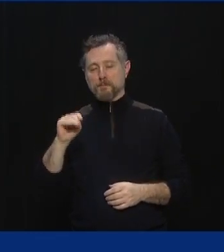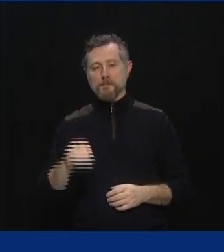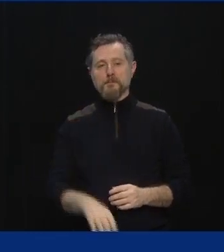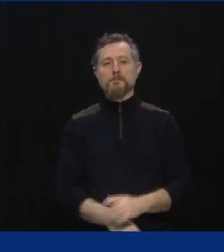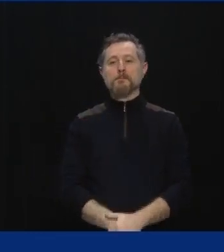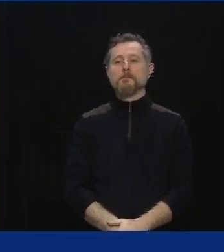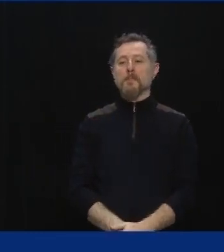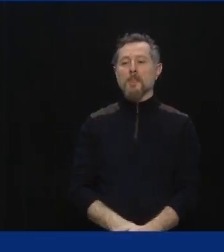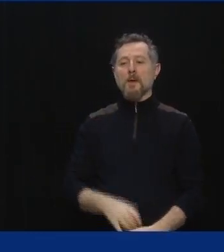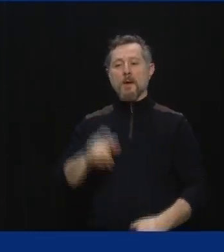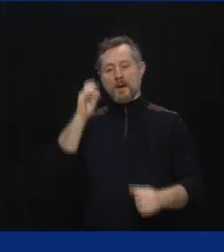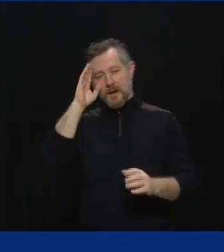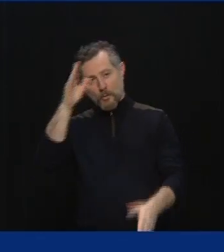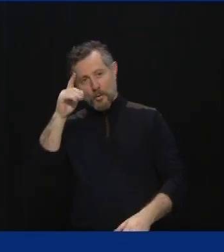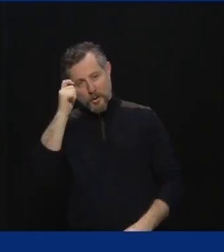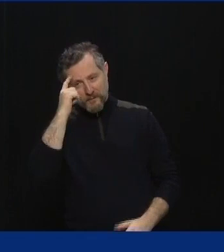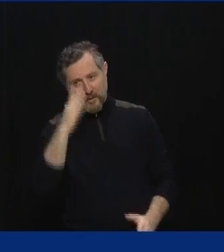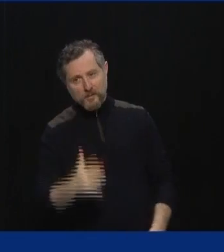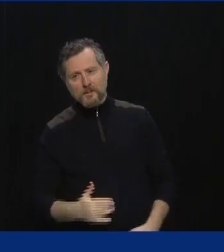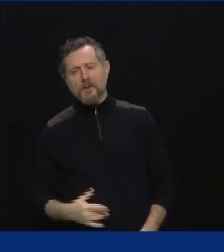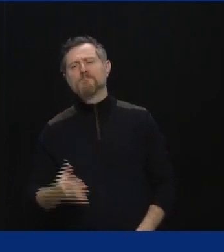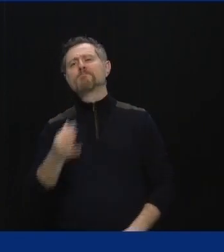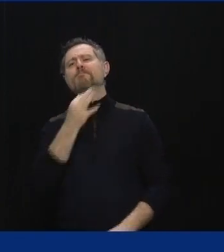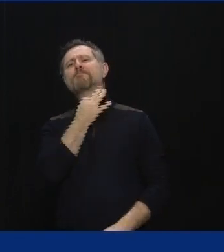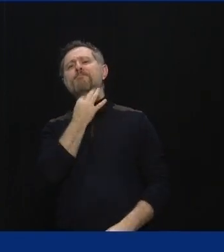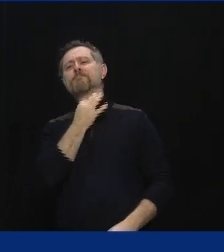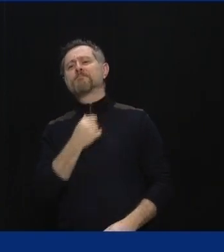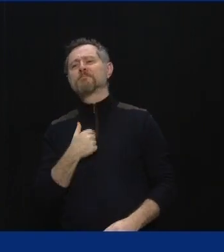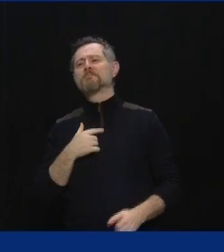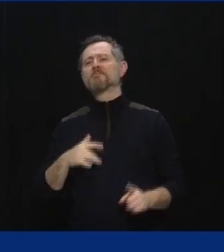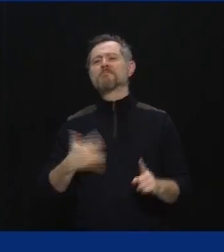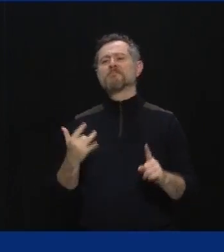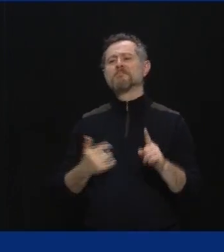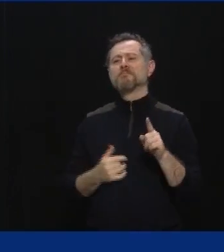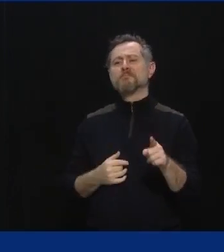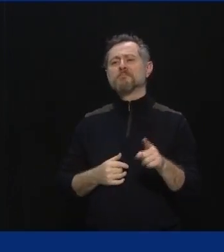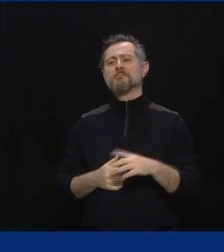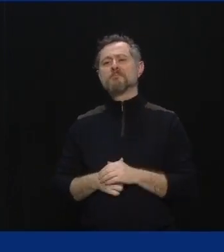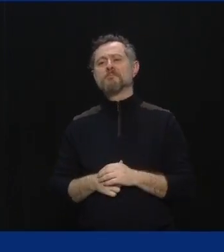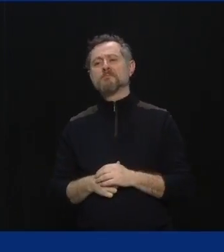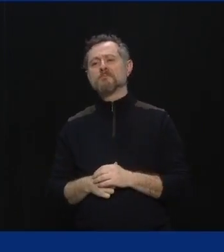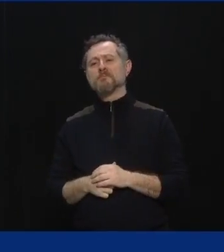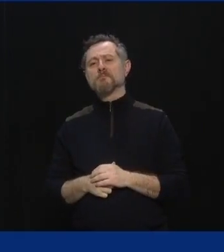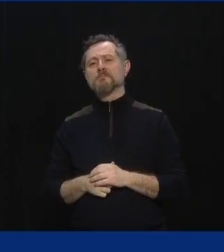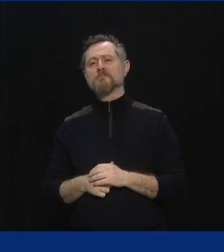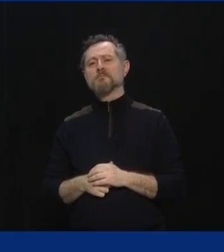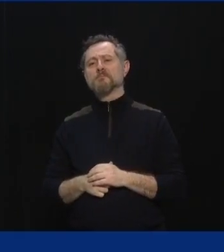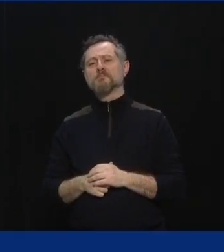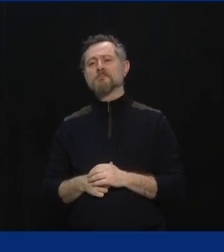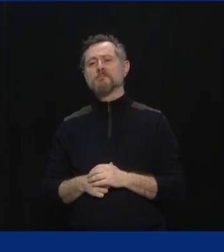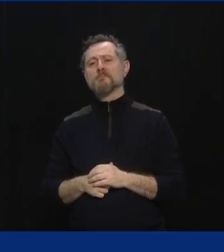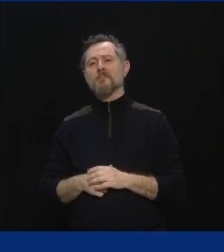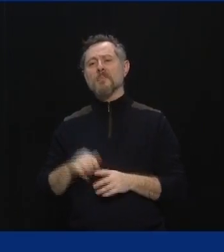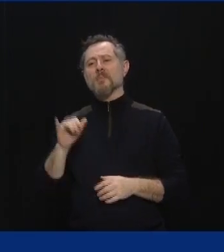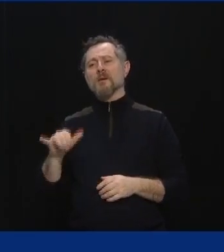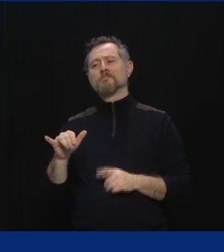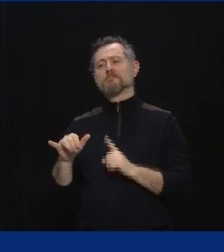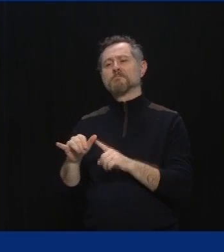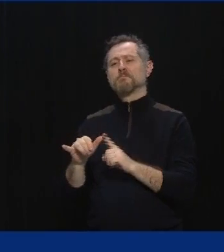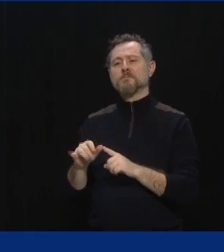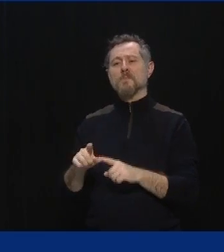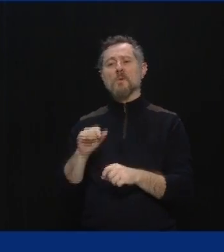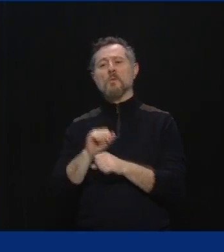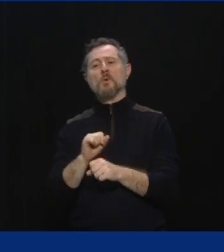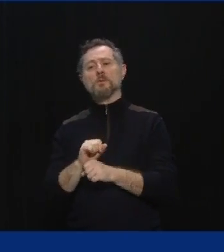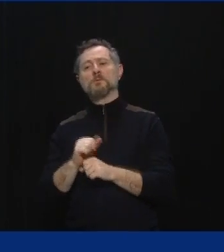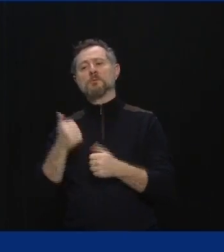Hey there, Governor. I was wondering just what the status is of the effort to kind of alleviate